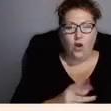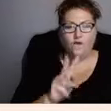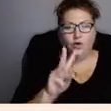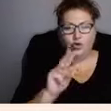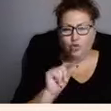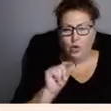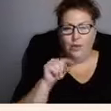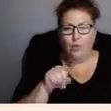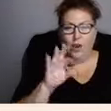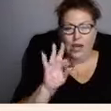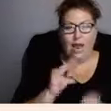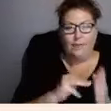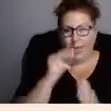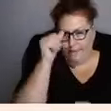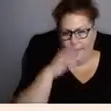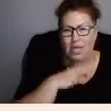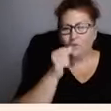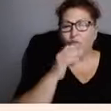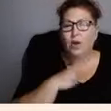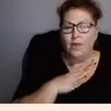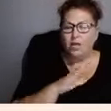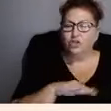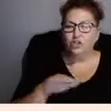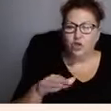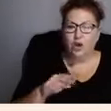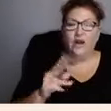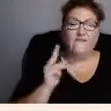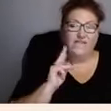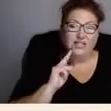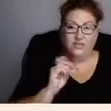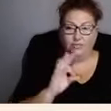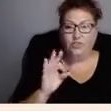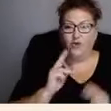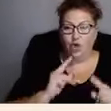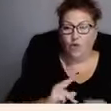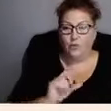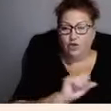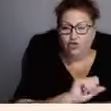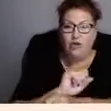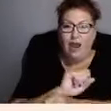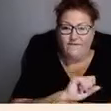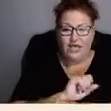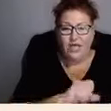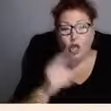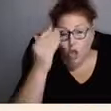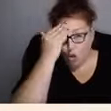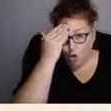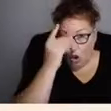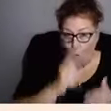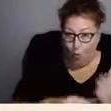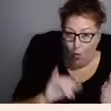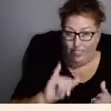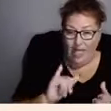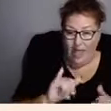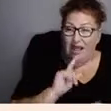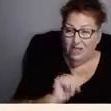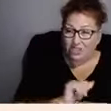and children are victims of human trafficking. But do you know what human trafficking actually